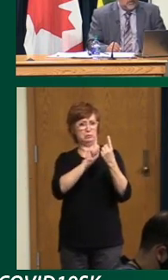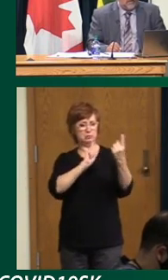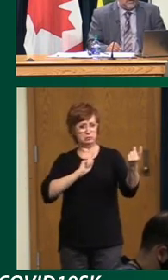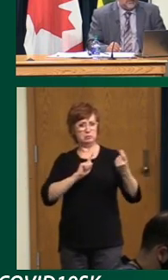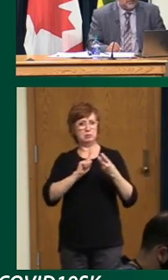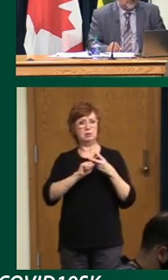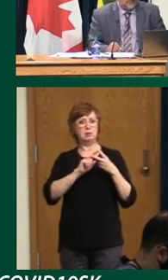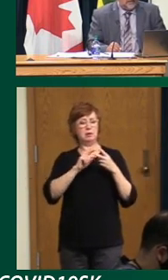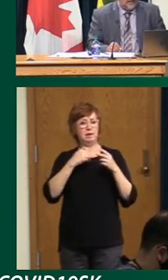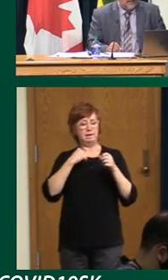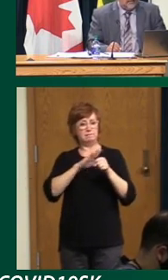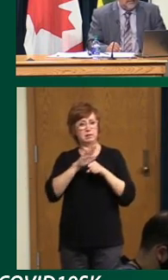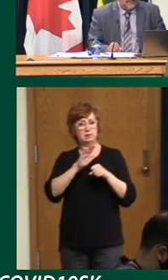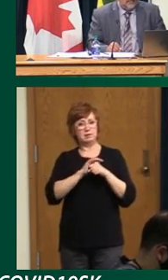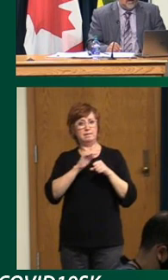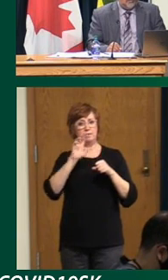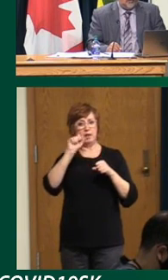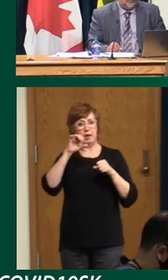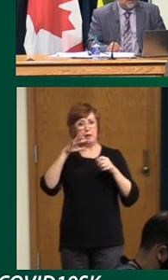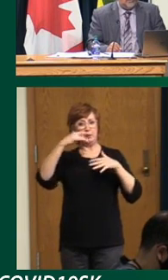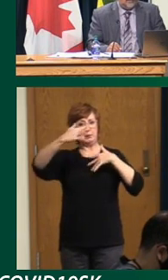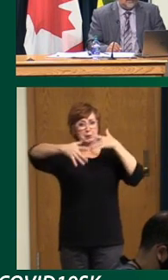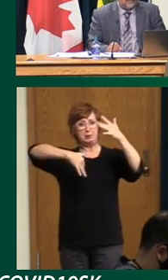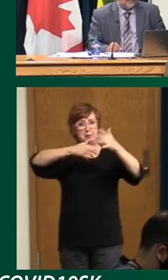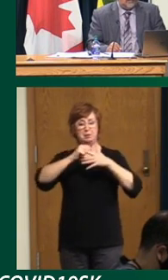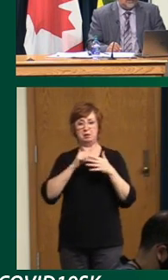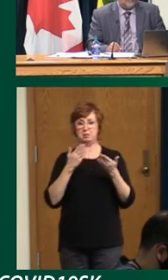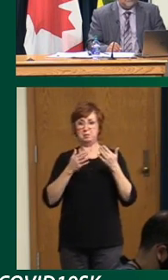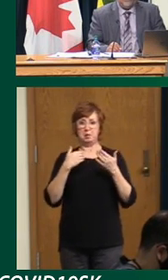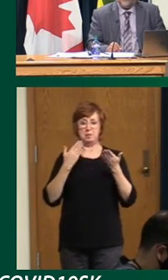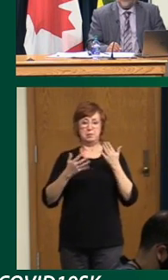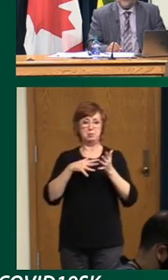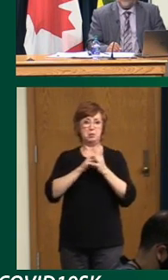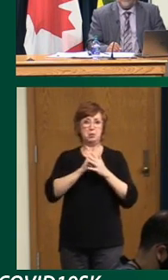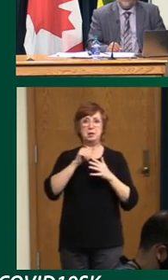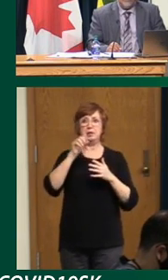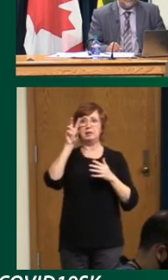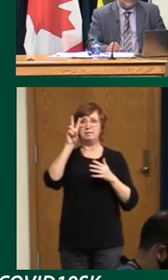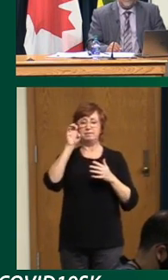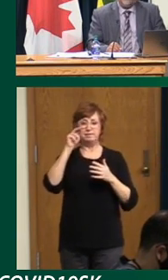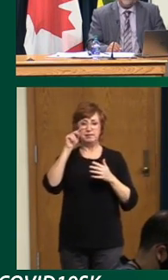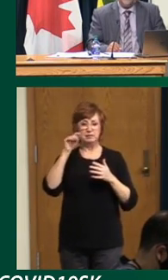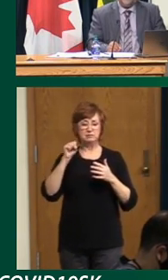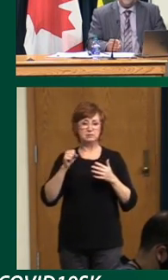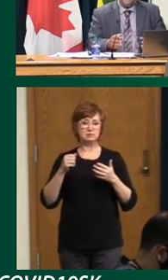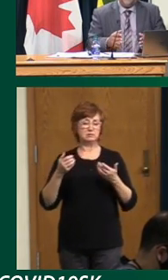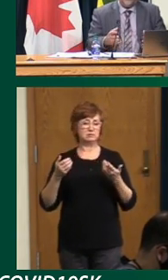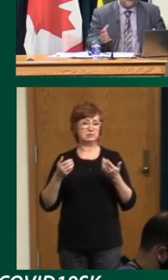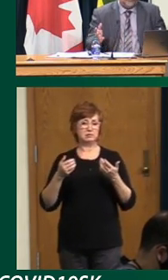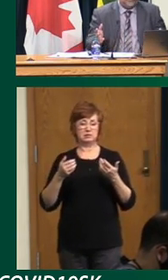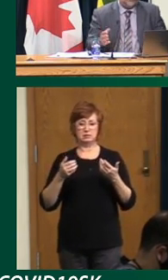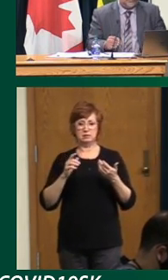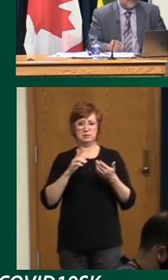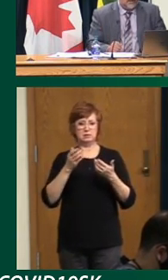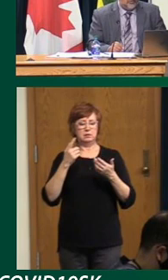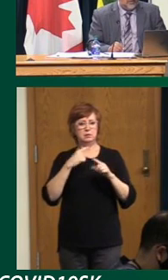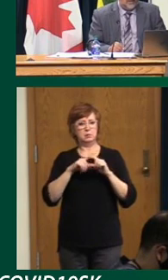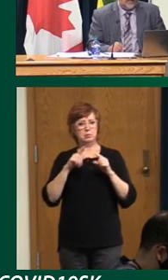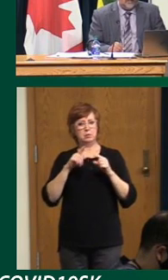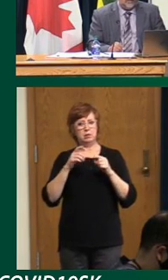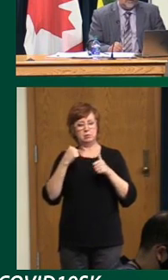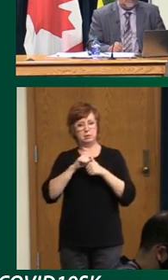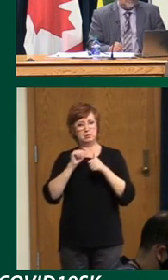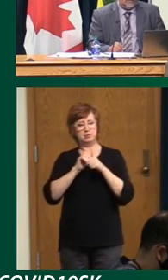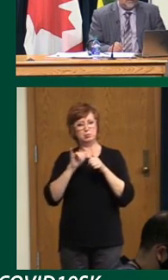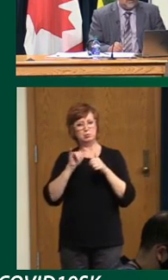last 1 month or so, we've seen 5 outbreaks in assisted living home care. So very concerning. We would go weeks without an